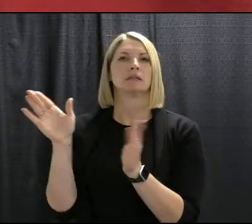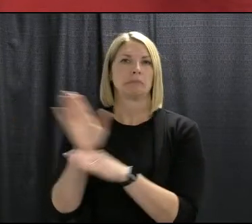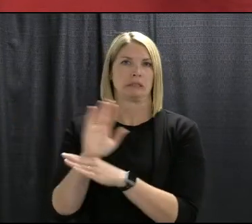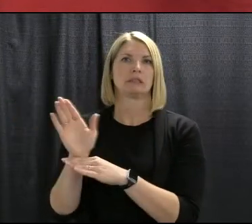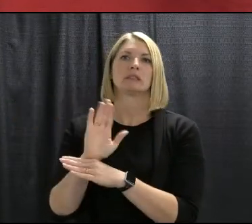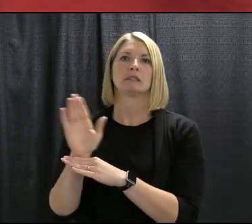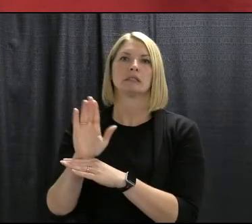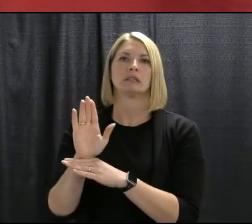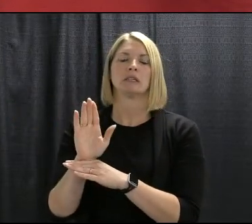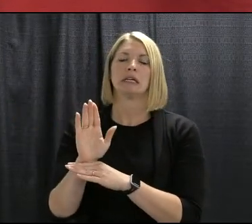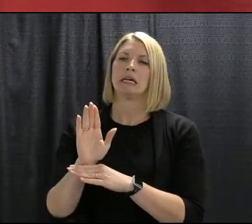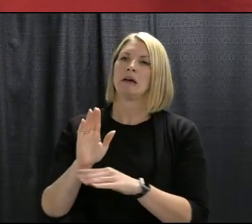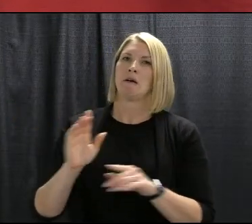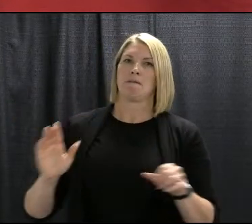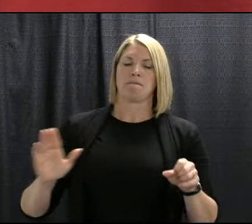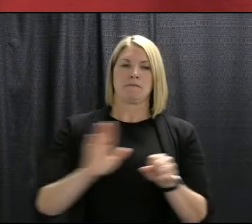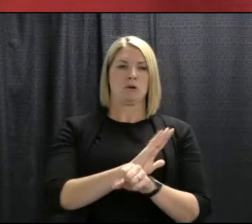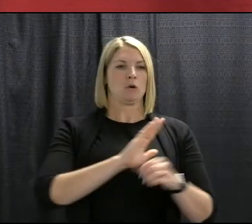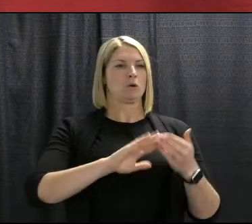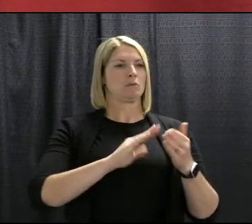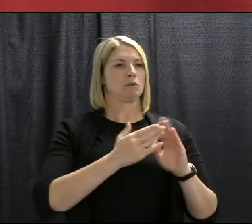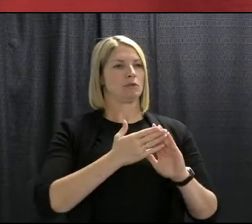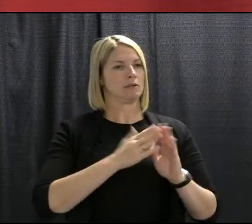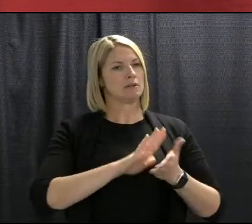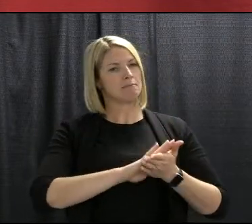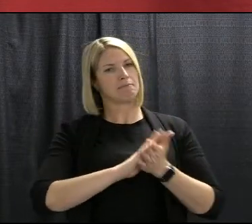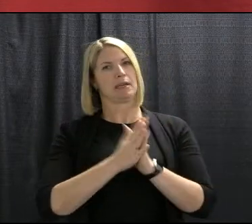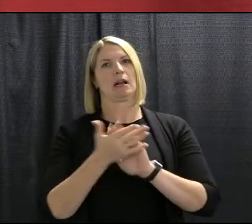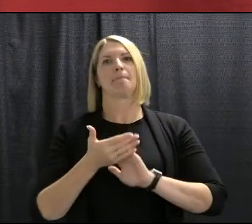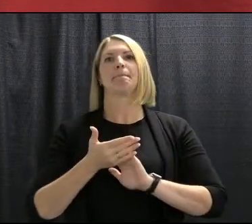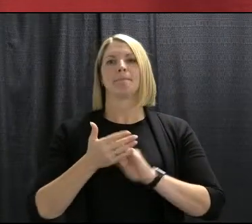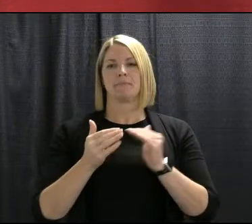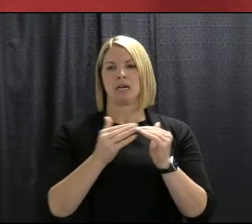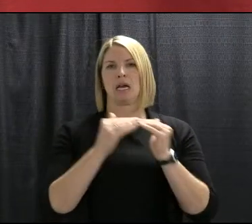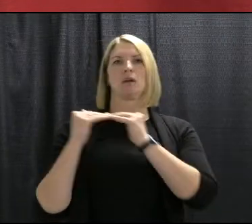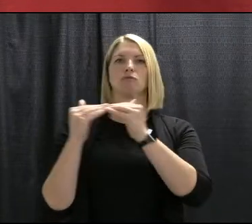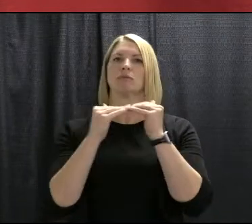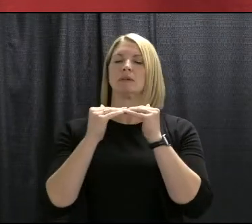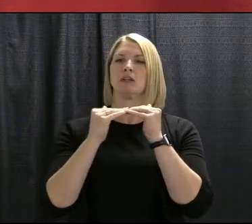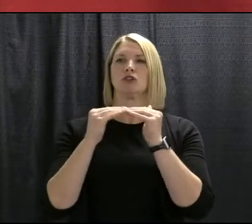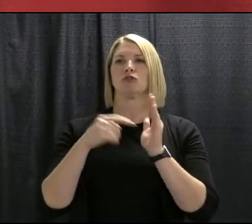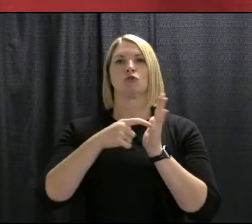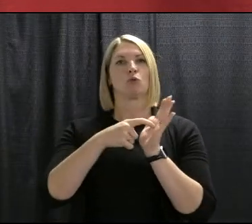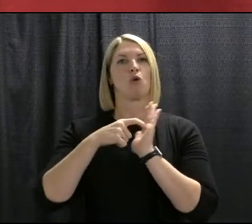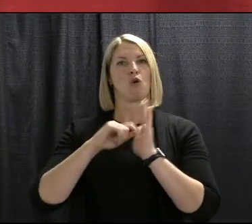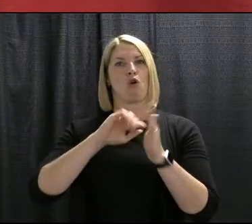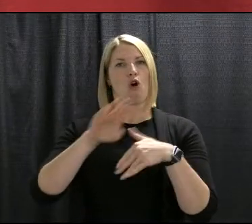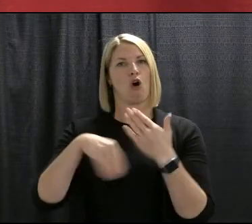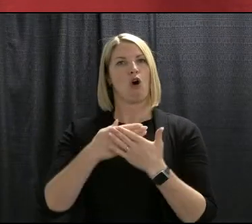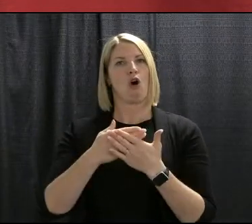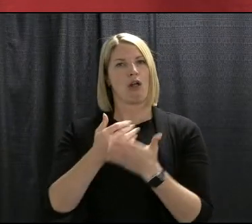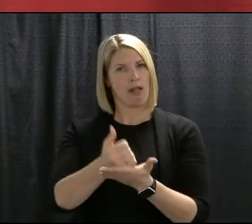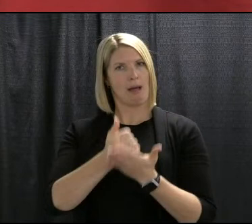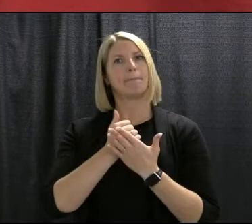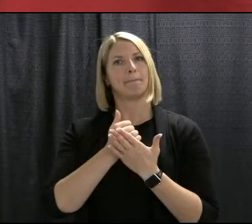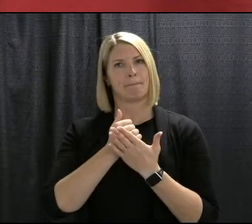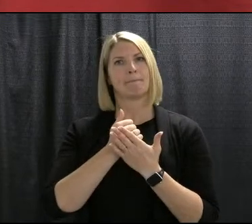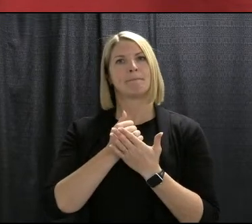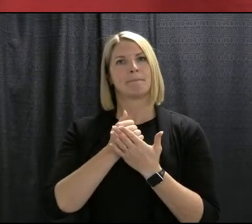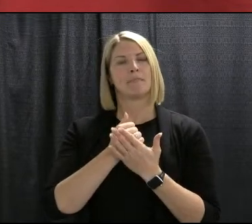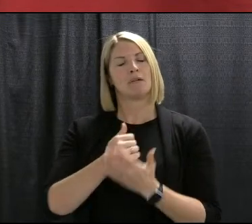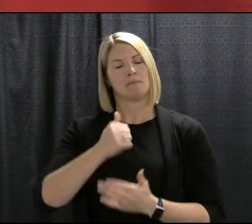truly equitable society takes action from everyone. And as Minister responsible for Labour, I'm pleased to play a role